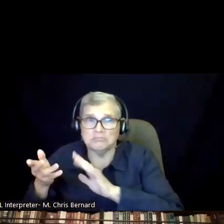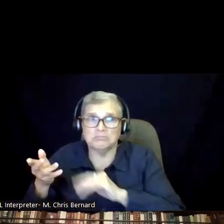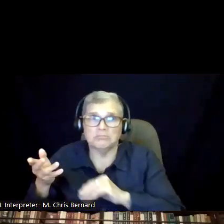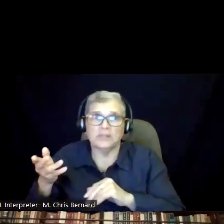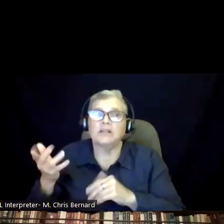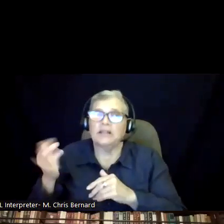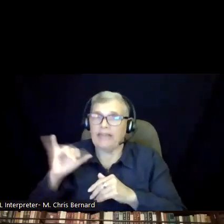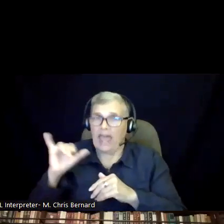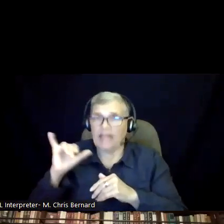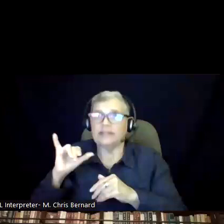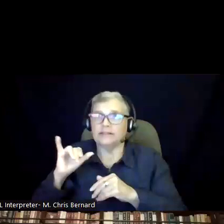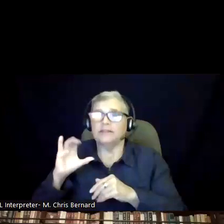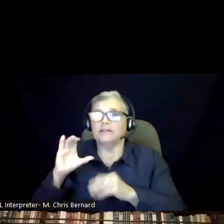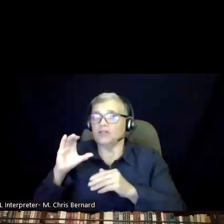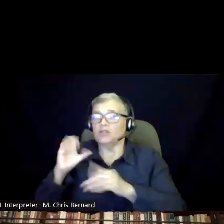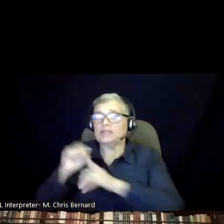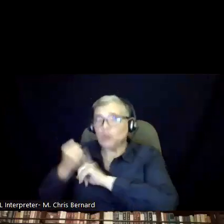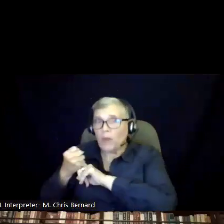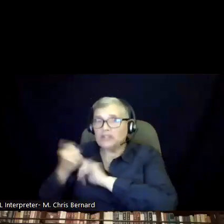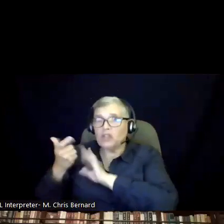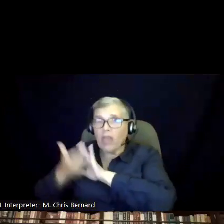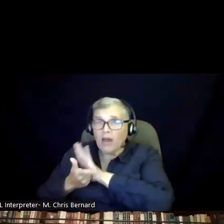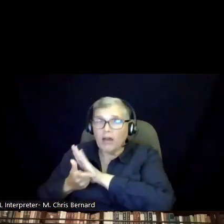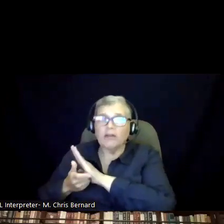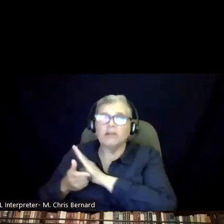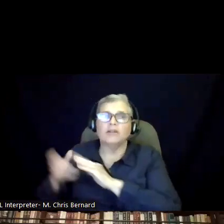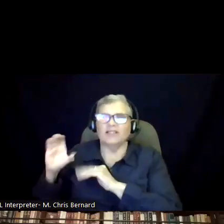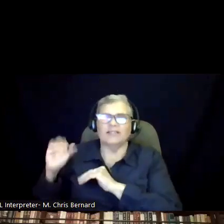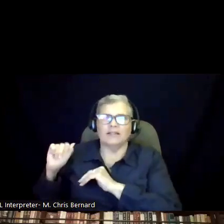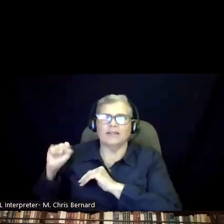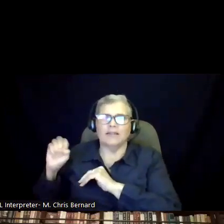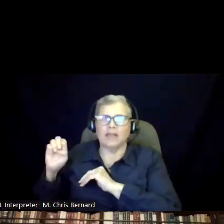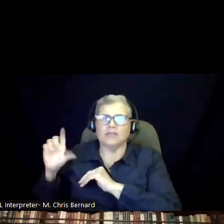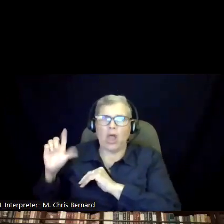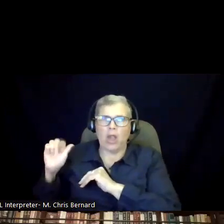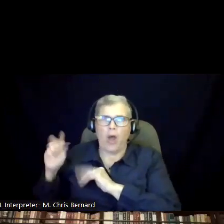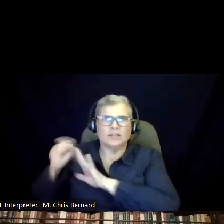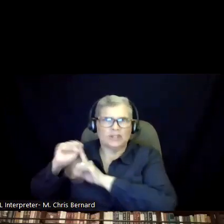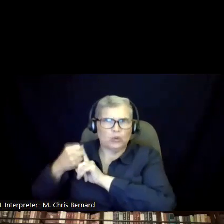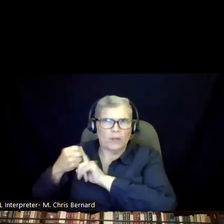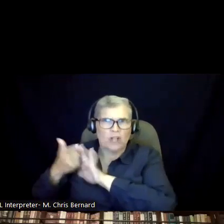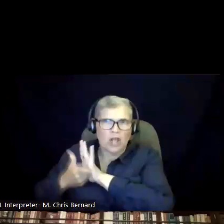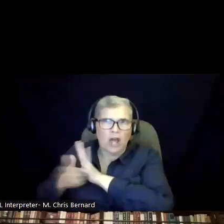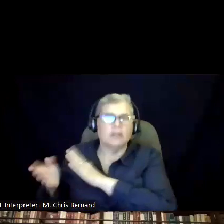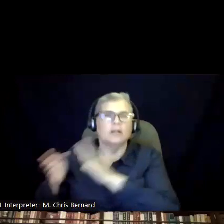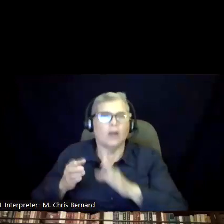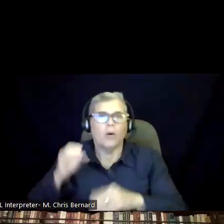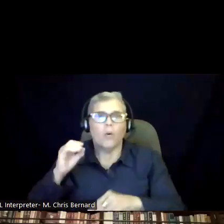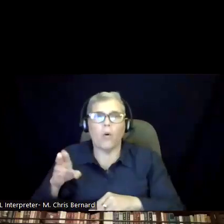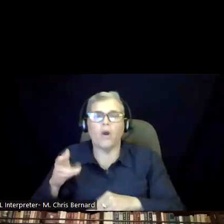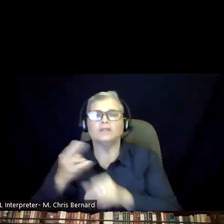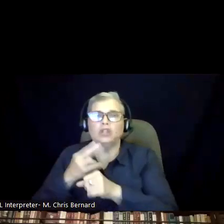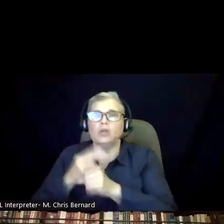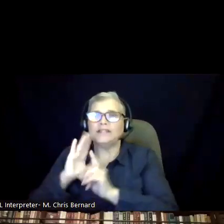including those case laws, statutes, regulations, policies, and practices. And it's often used as a foil when